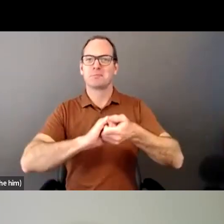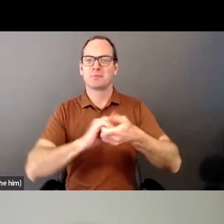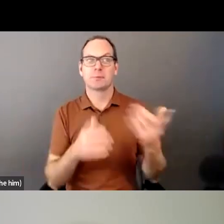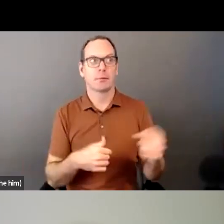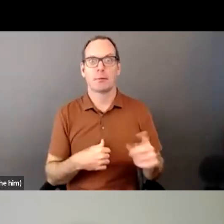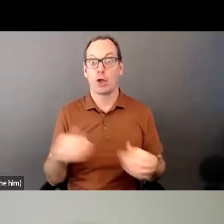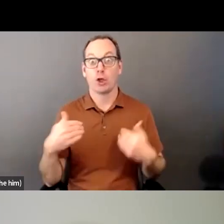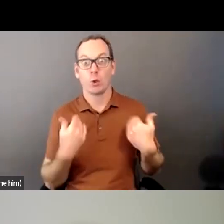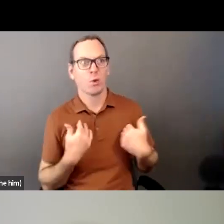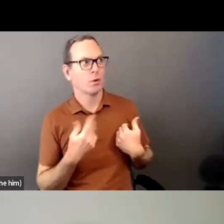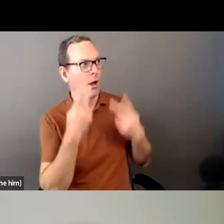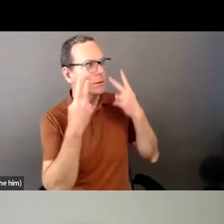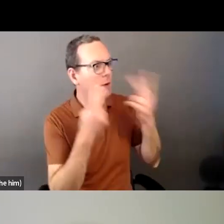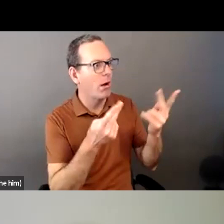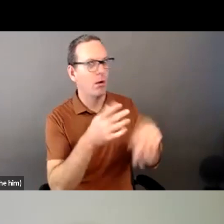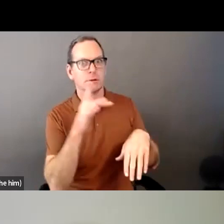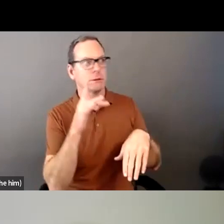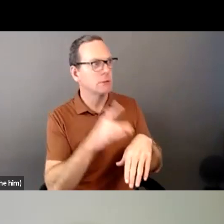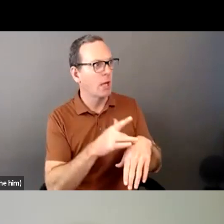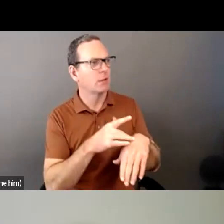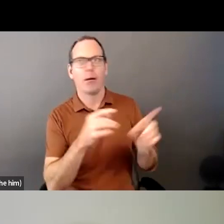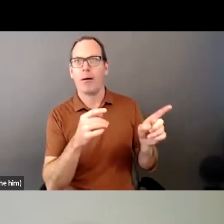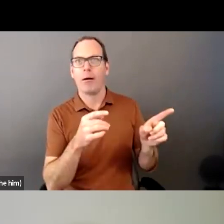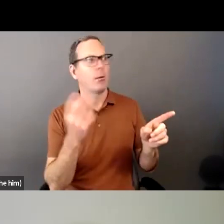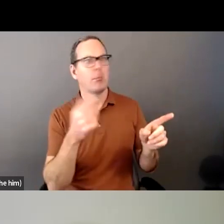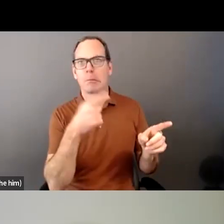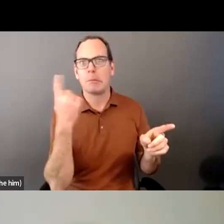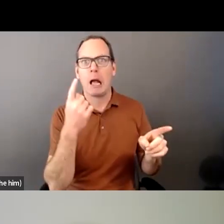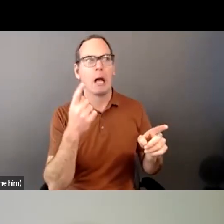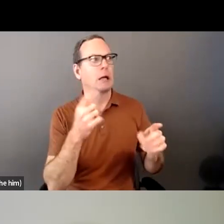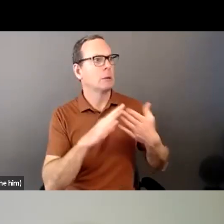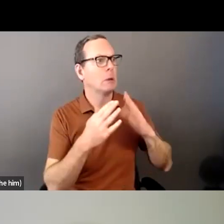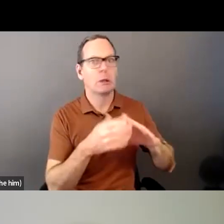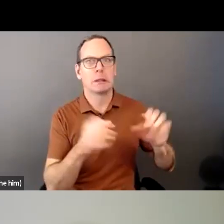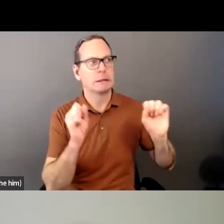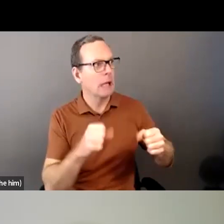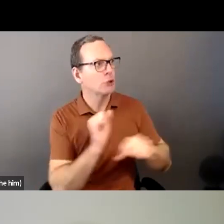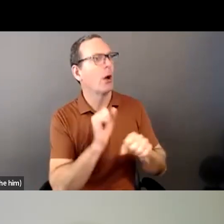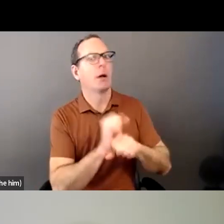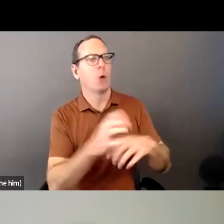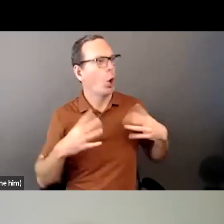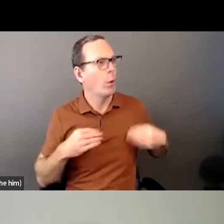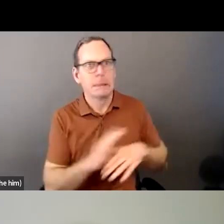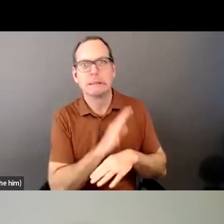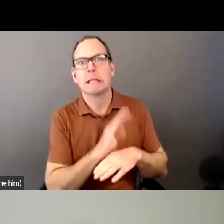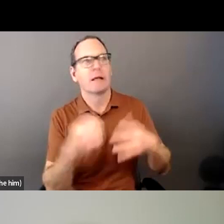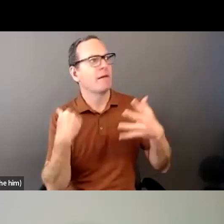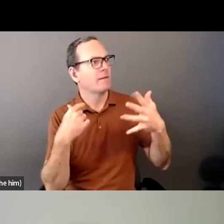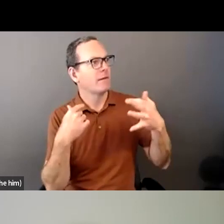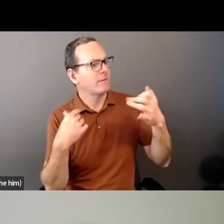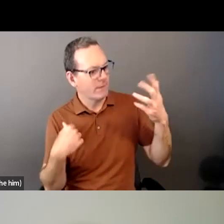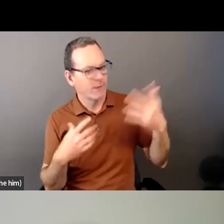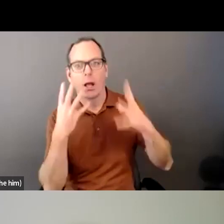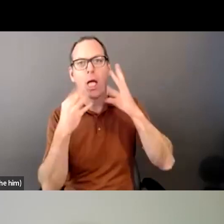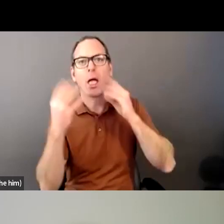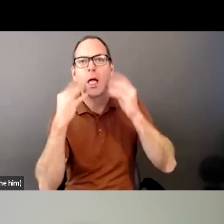for themselves physically before them, people who worked in different capacities and people who owned their own businesses. And so